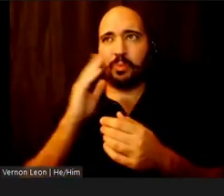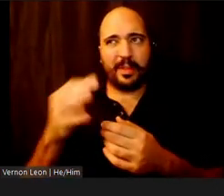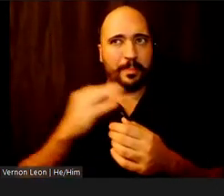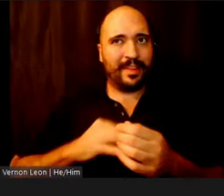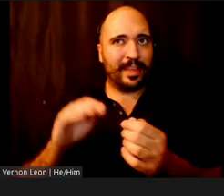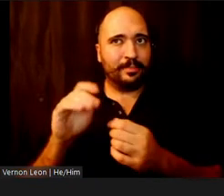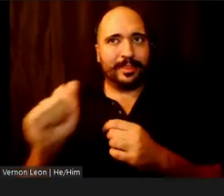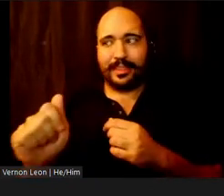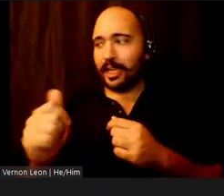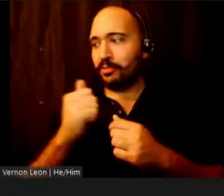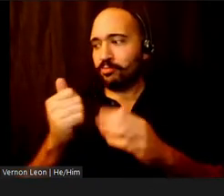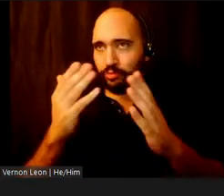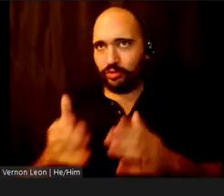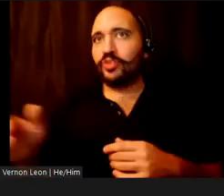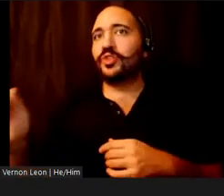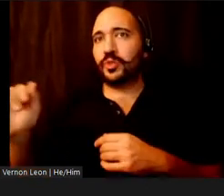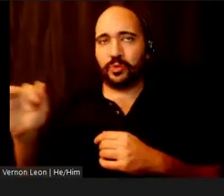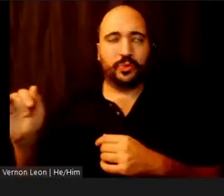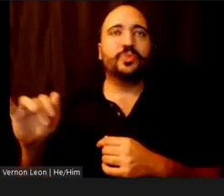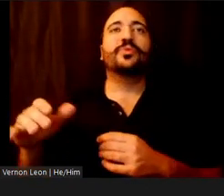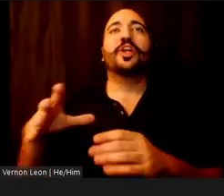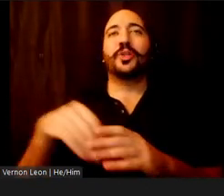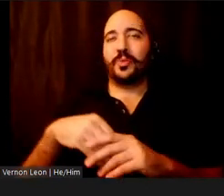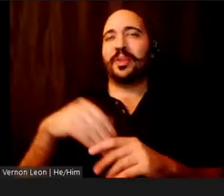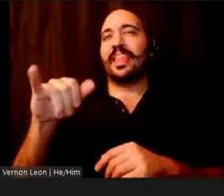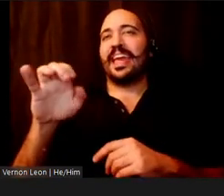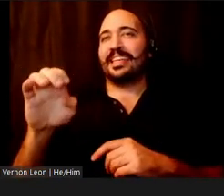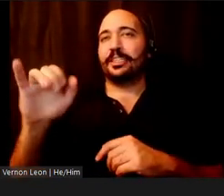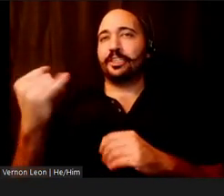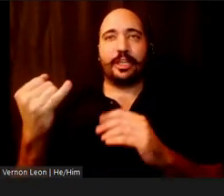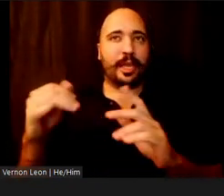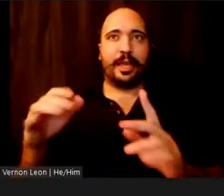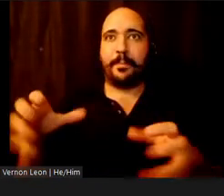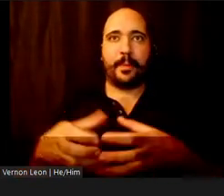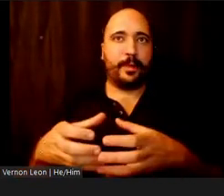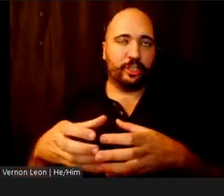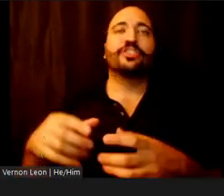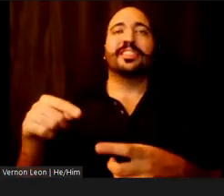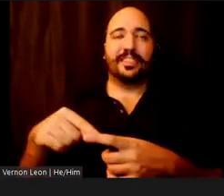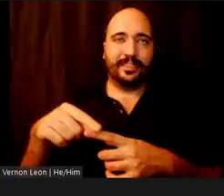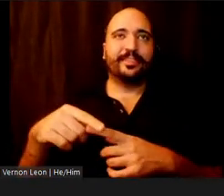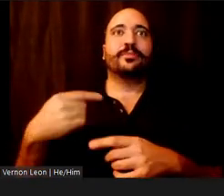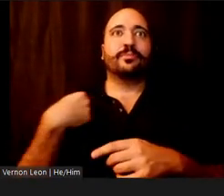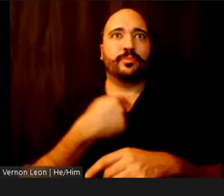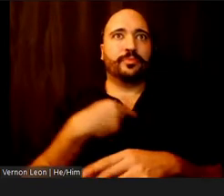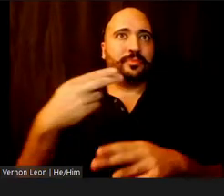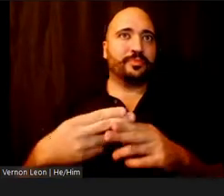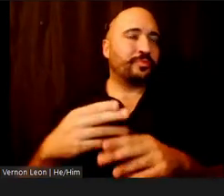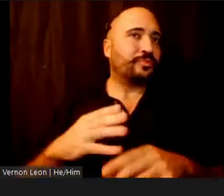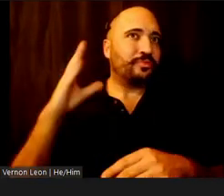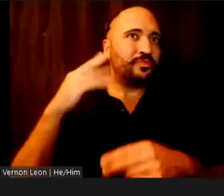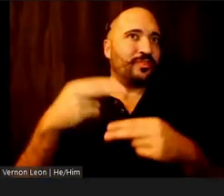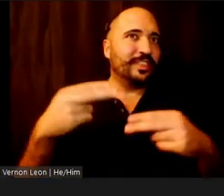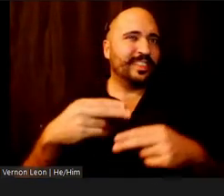MTA's transit commuters, including environmental justice populations. As we mentioned in the previous slide, about 95% of low-income commuters use